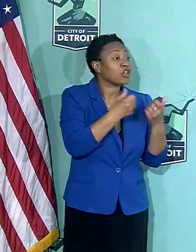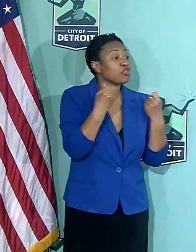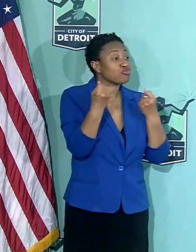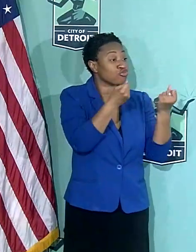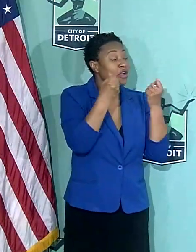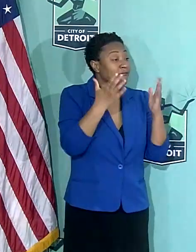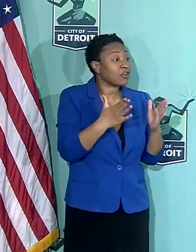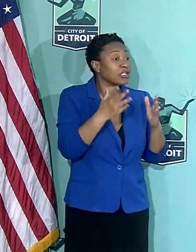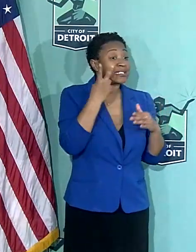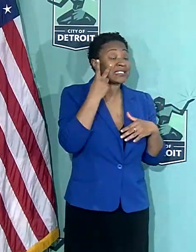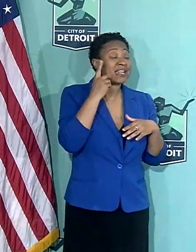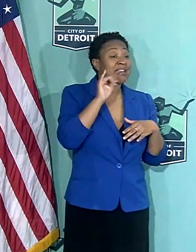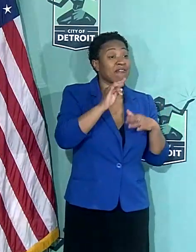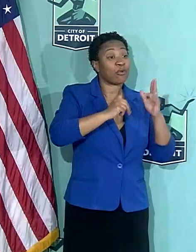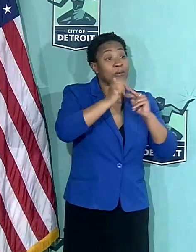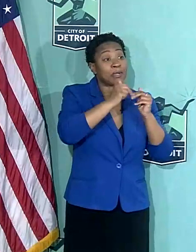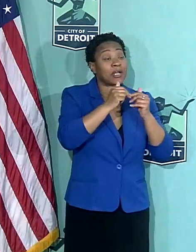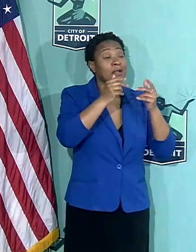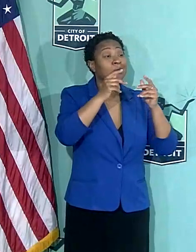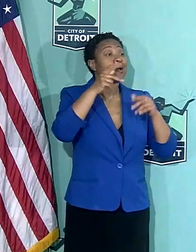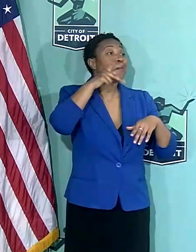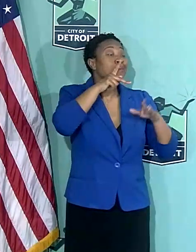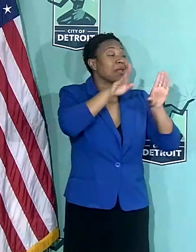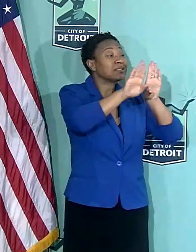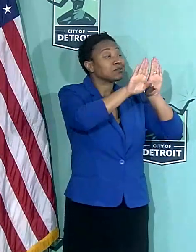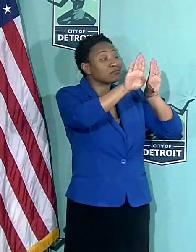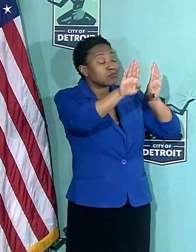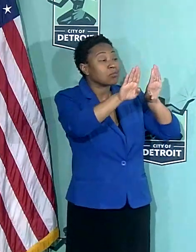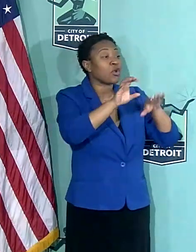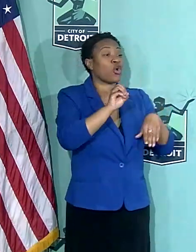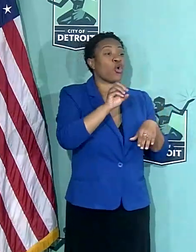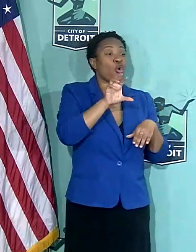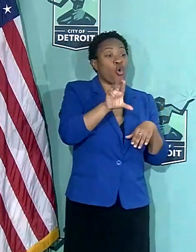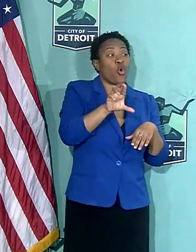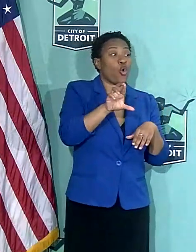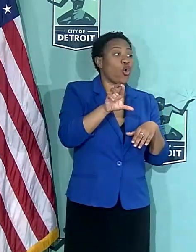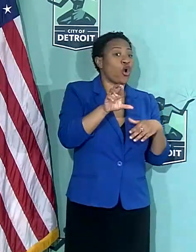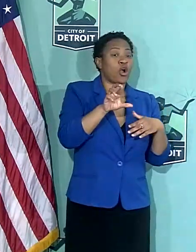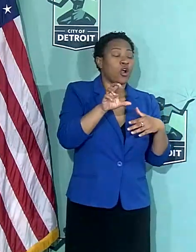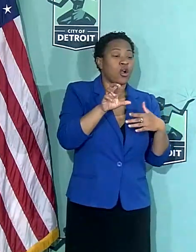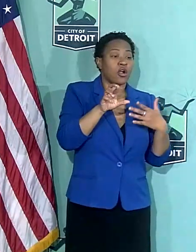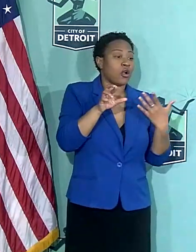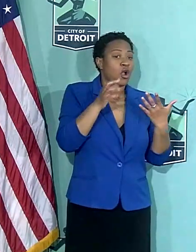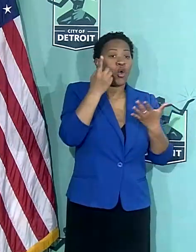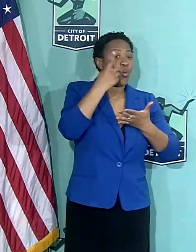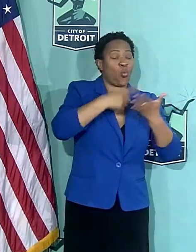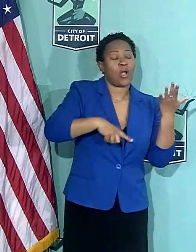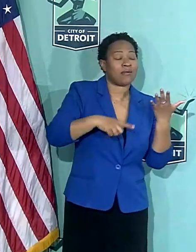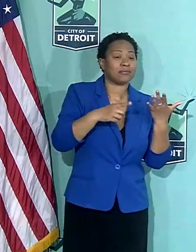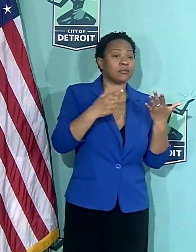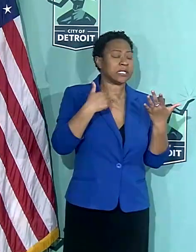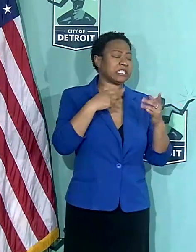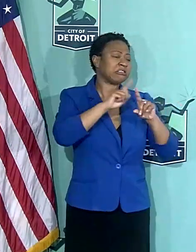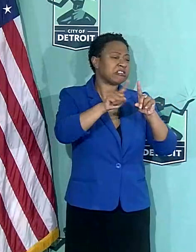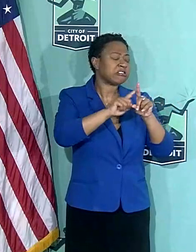type of plastic shield in the front or whether the drivers think that's too restrictive. There's differing opinions, but we're talking that